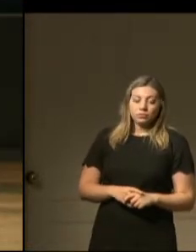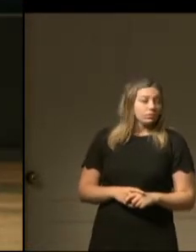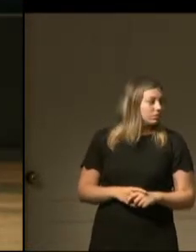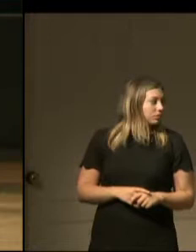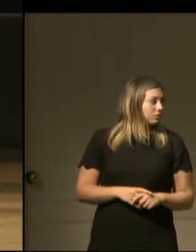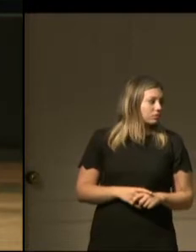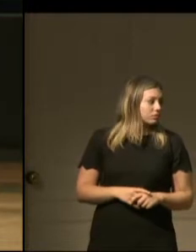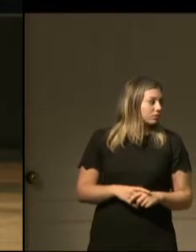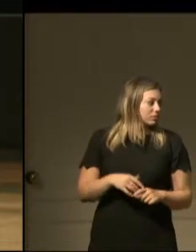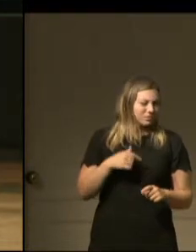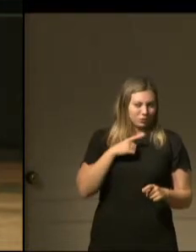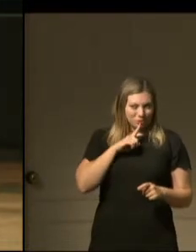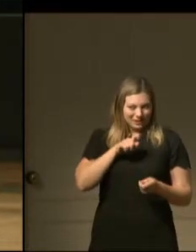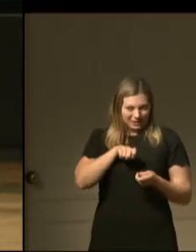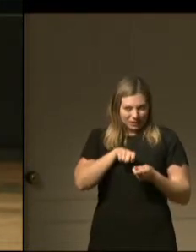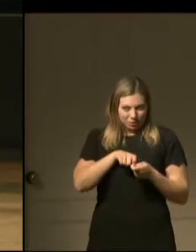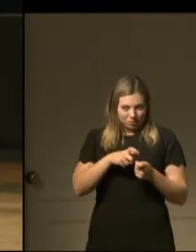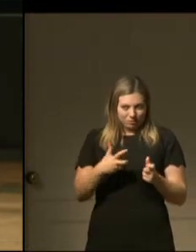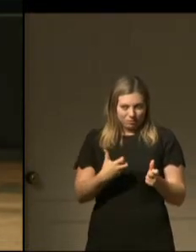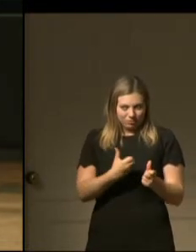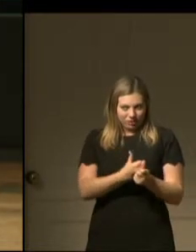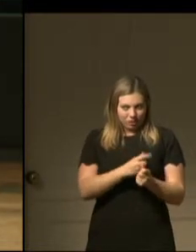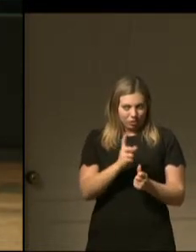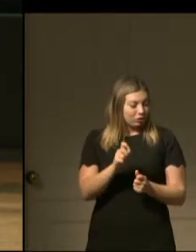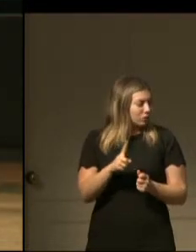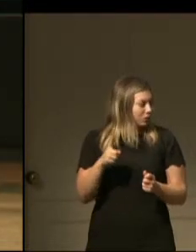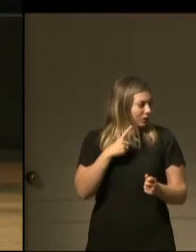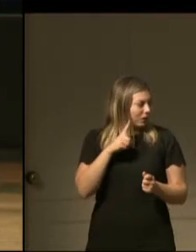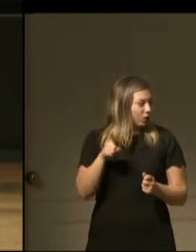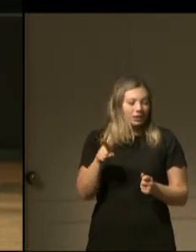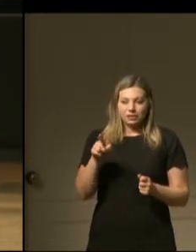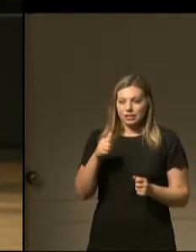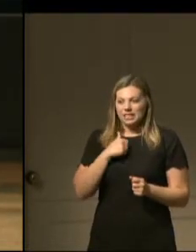I have a very specific follow-up question. So you could,